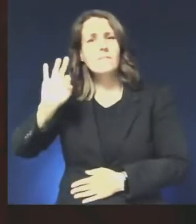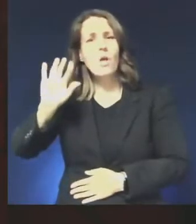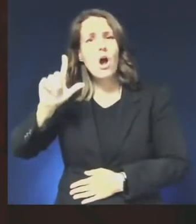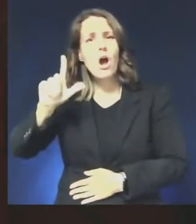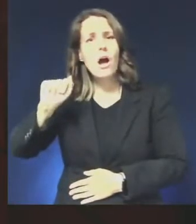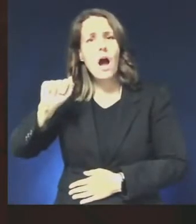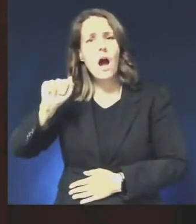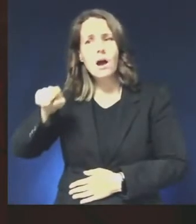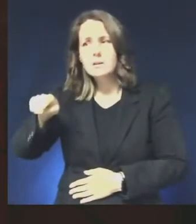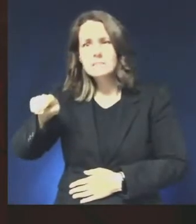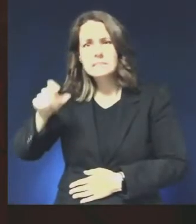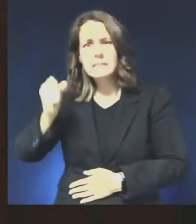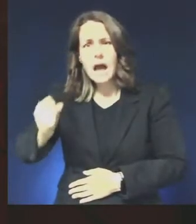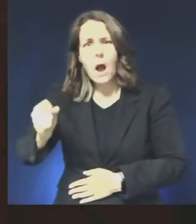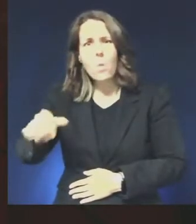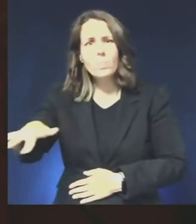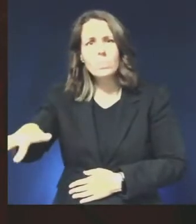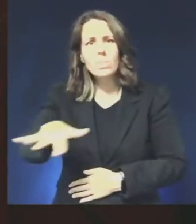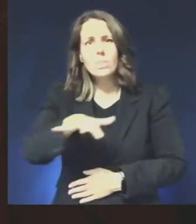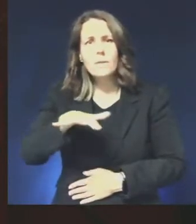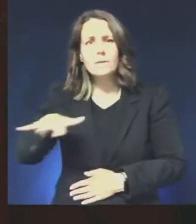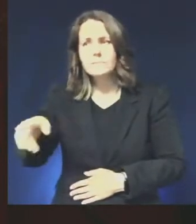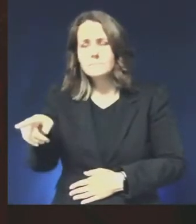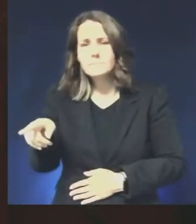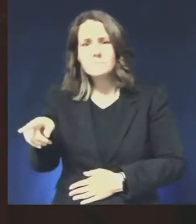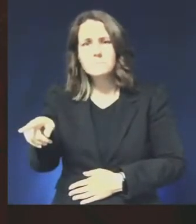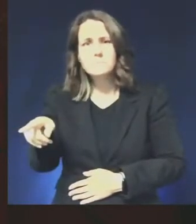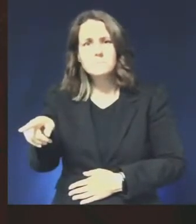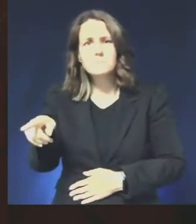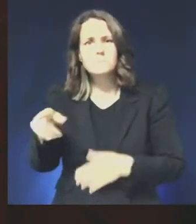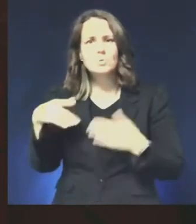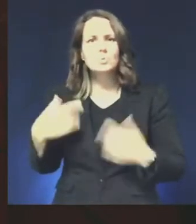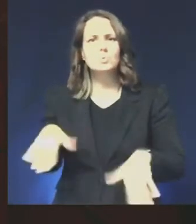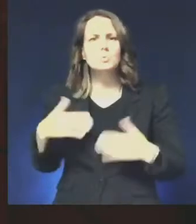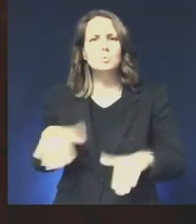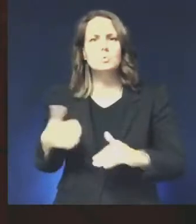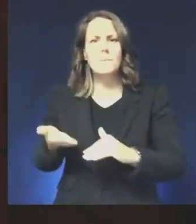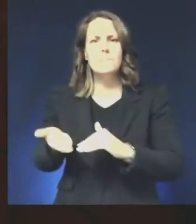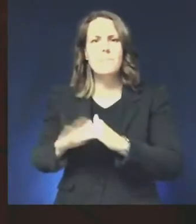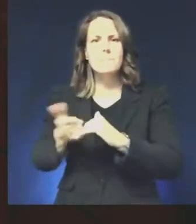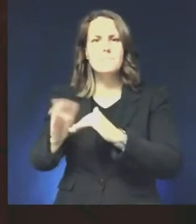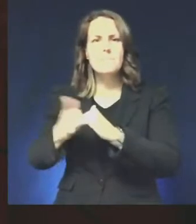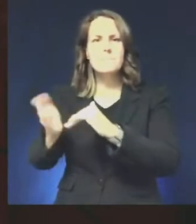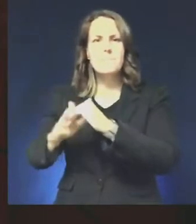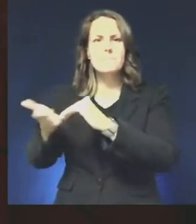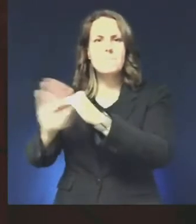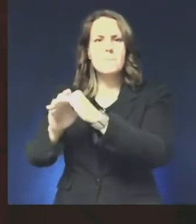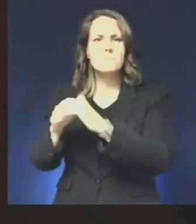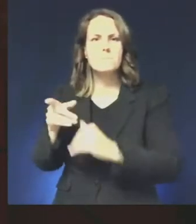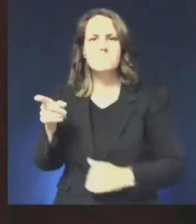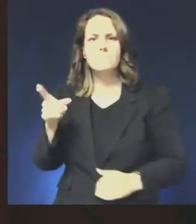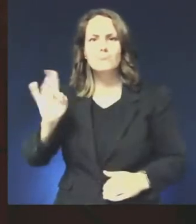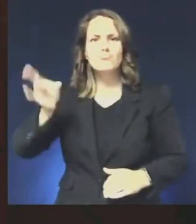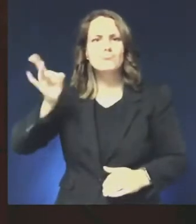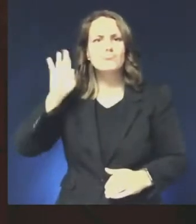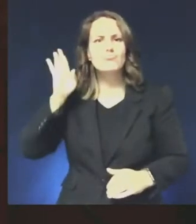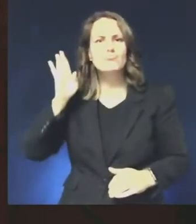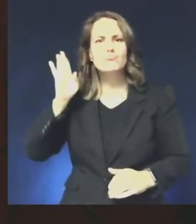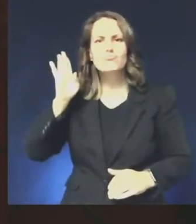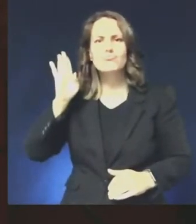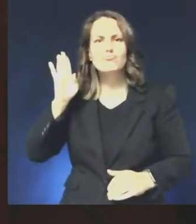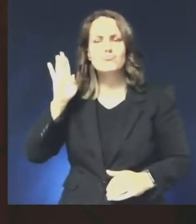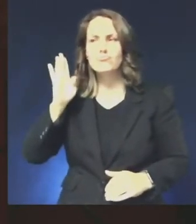and COVID-19 cases are reaching an all-time high in Florida, and their healthcare systems are